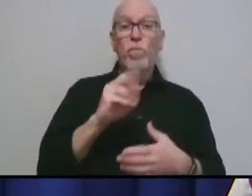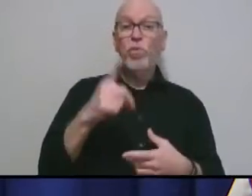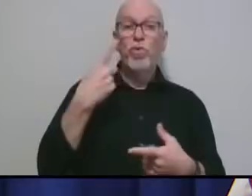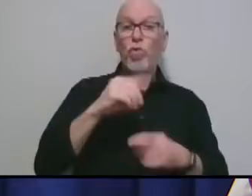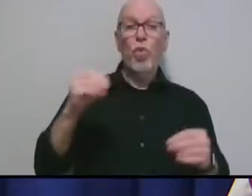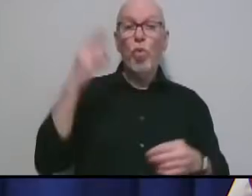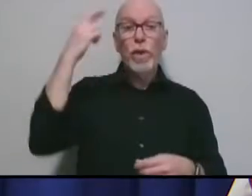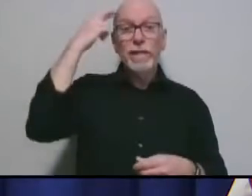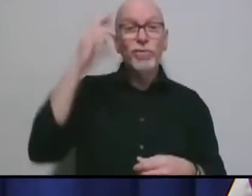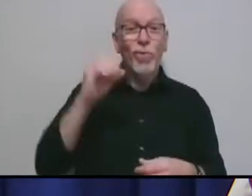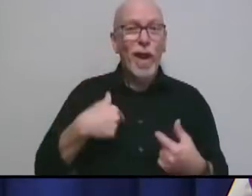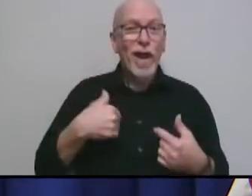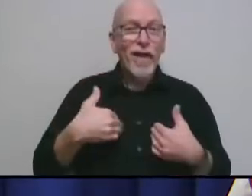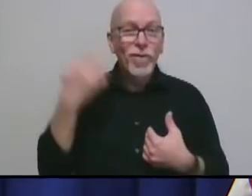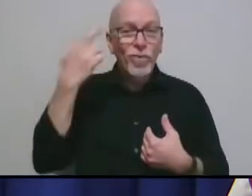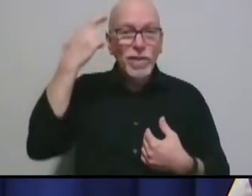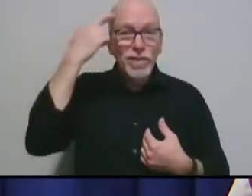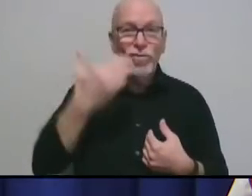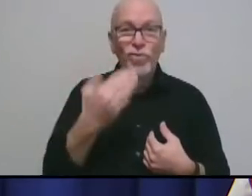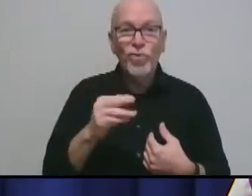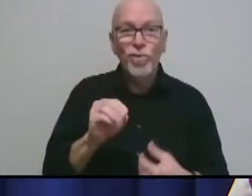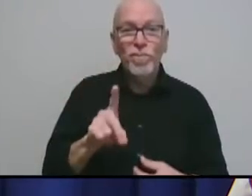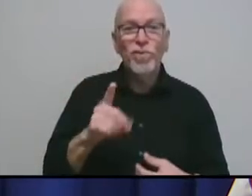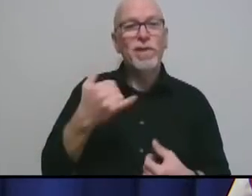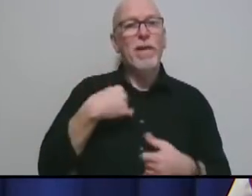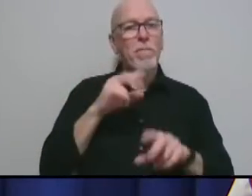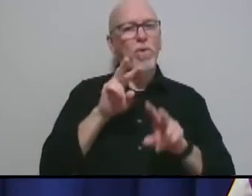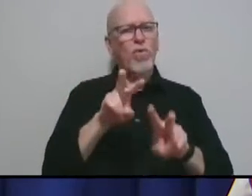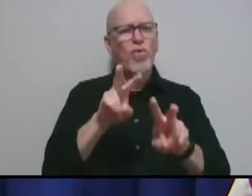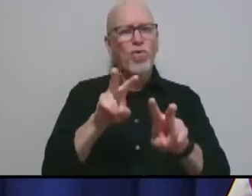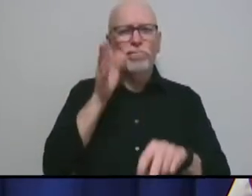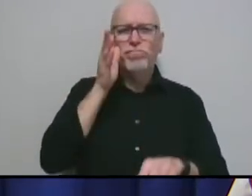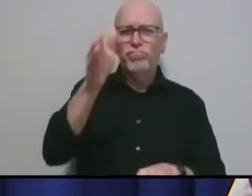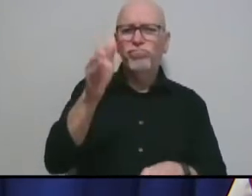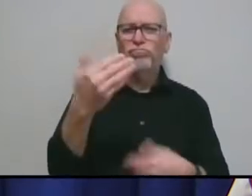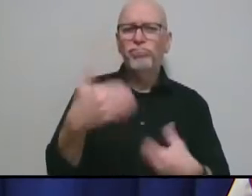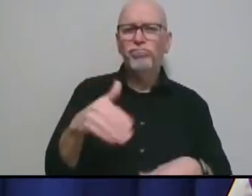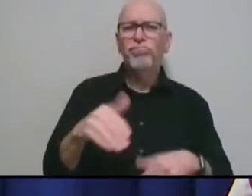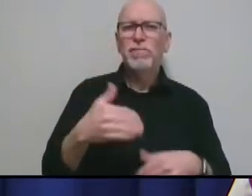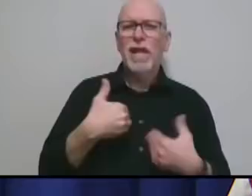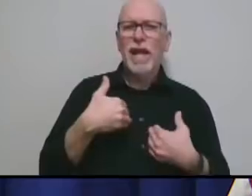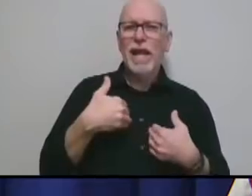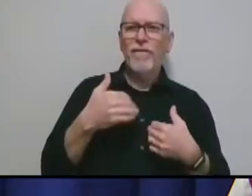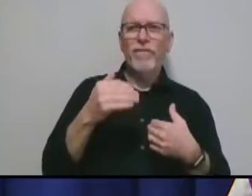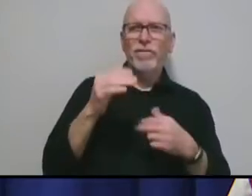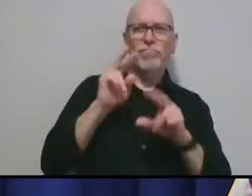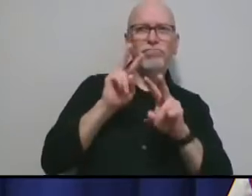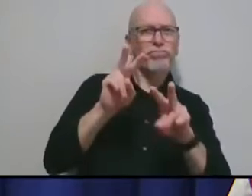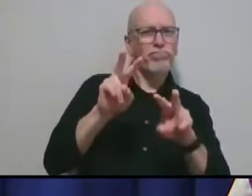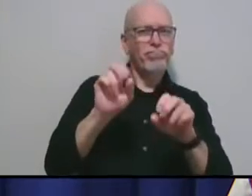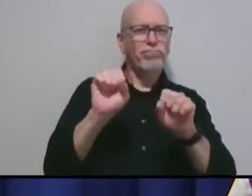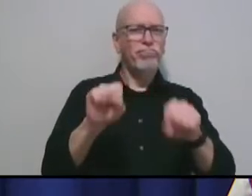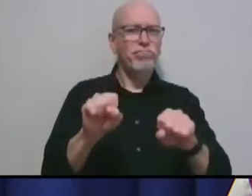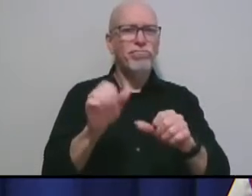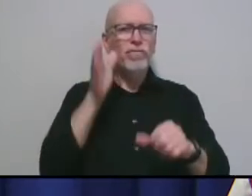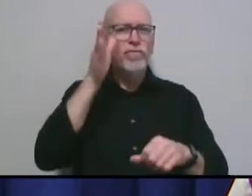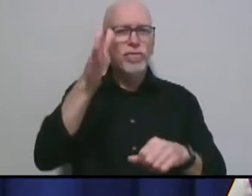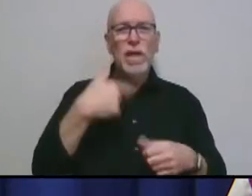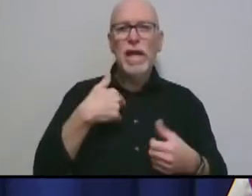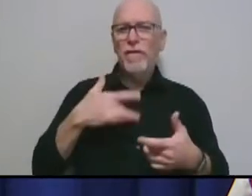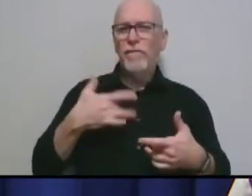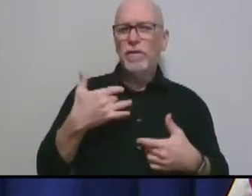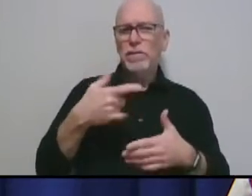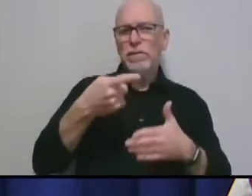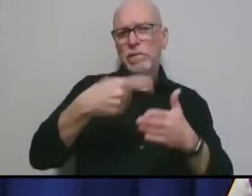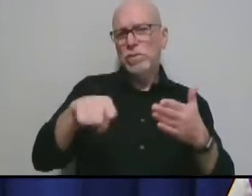time to look at the road ahead and to have a roadmap ahead. And so I intend on, over the next week or 2